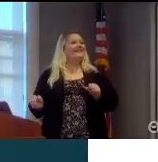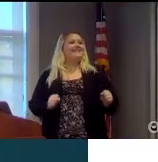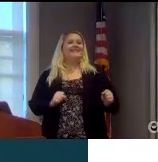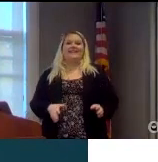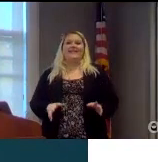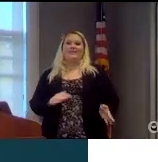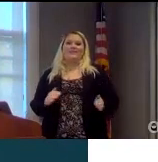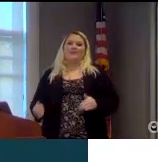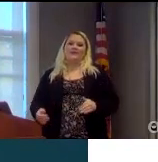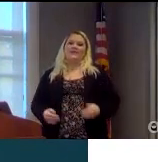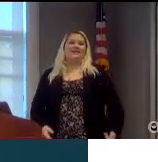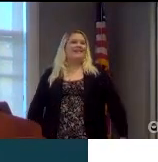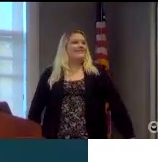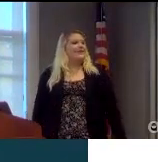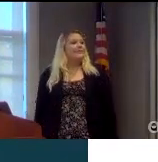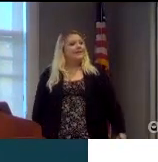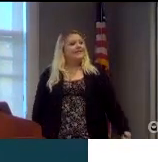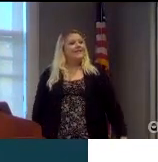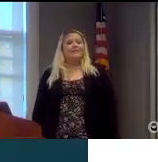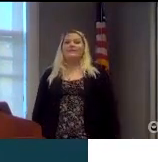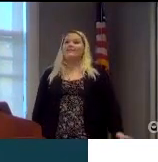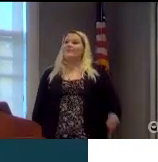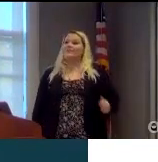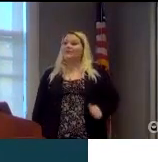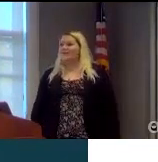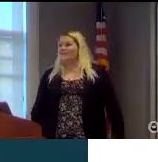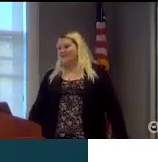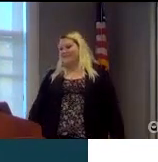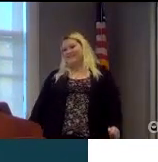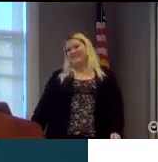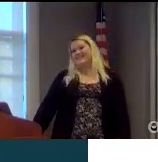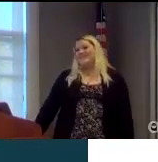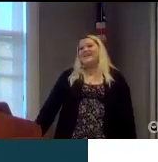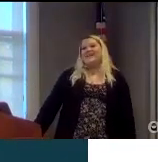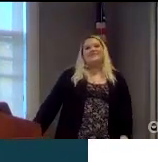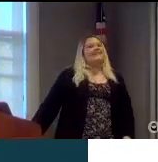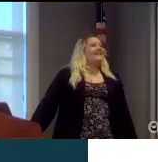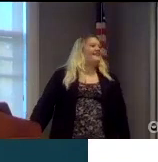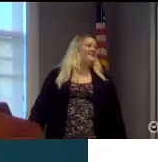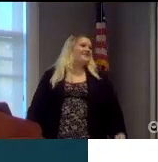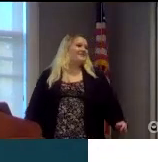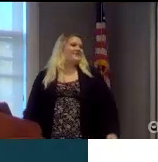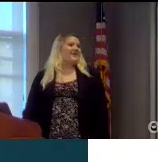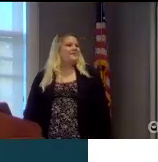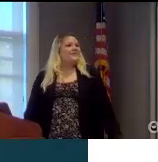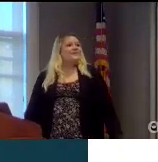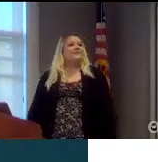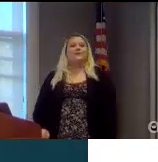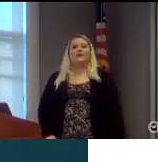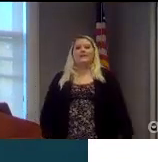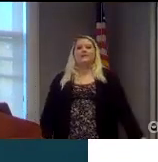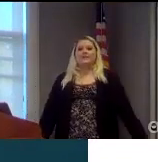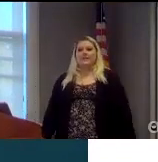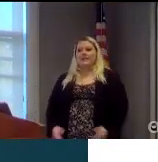could easily go through both. And it ended up being a process where we had to use Google Earth first. And then we had to hand code some new